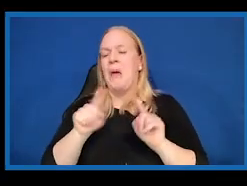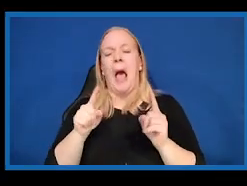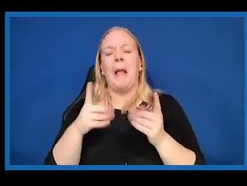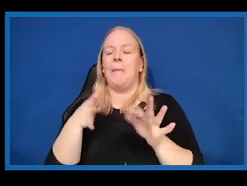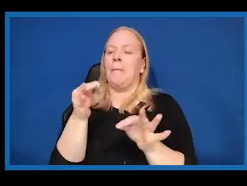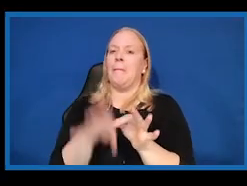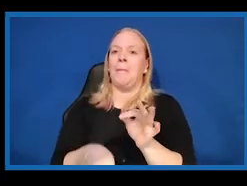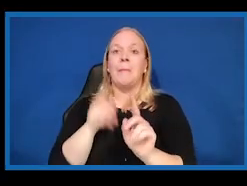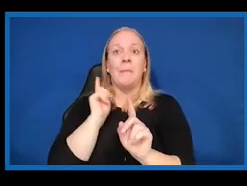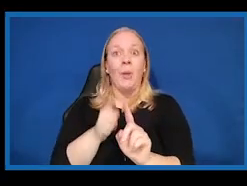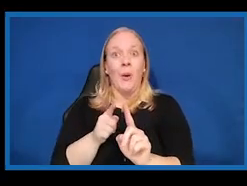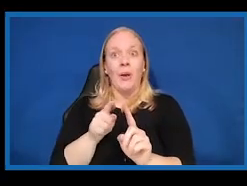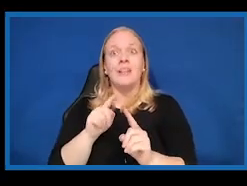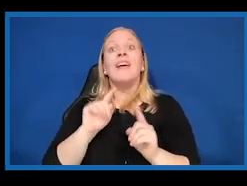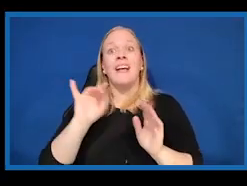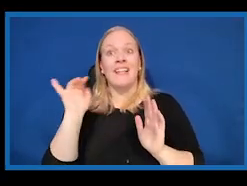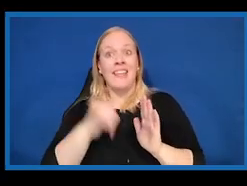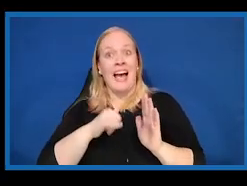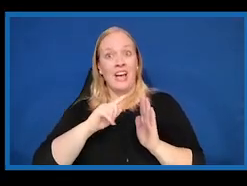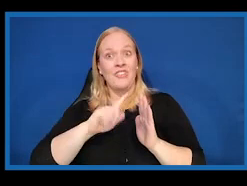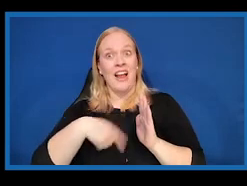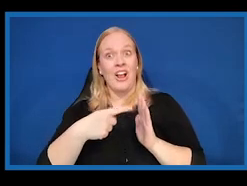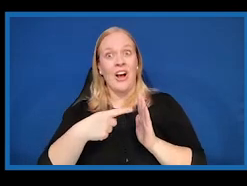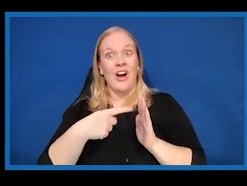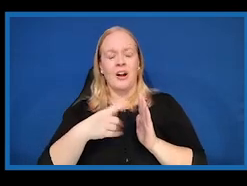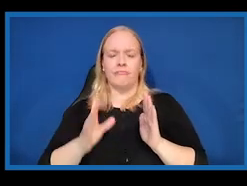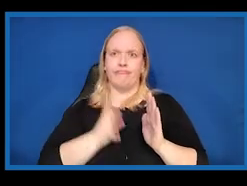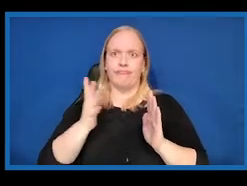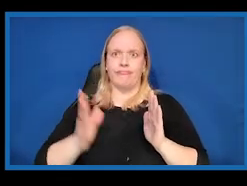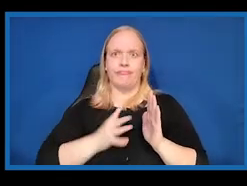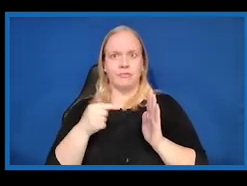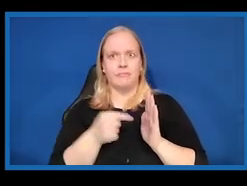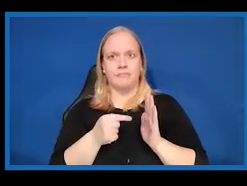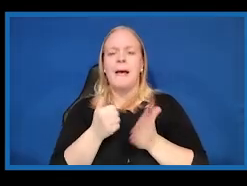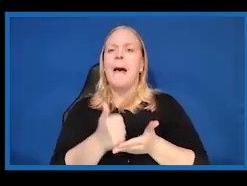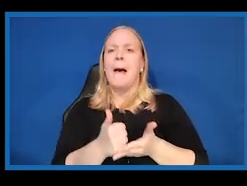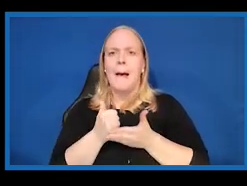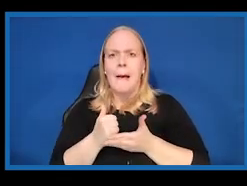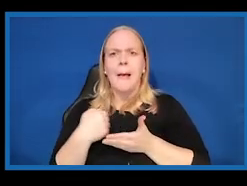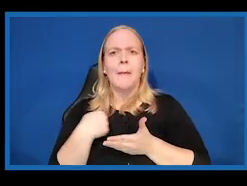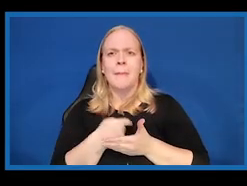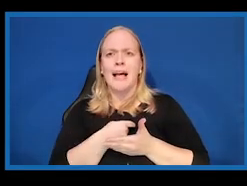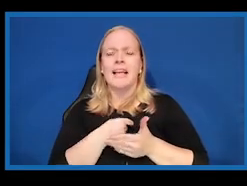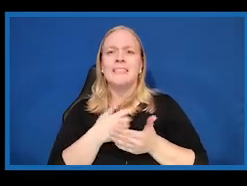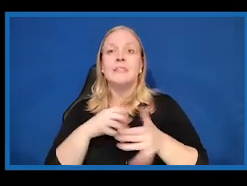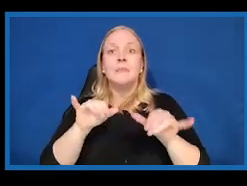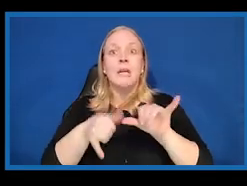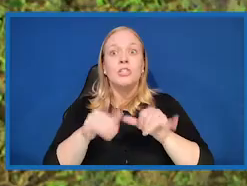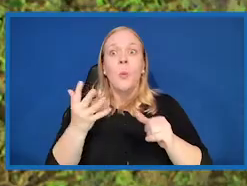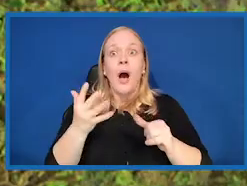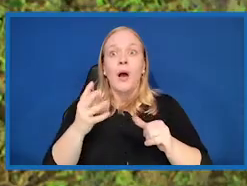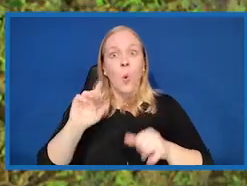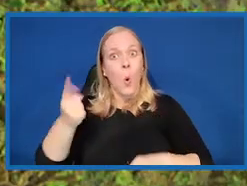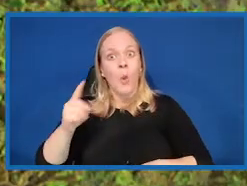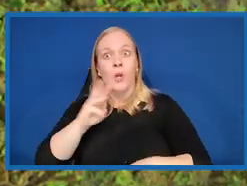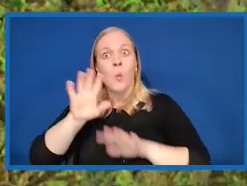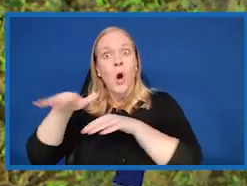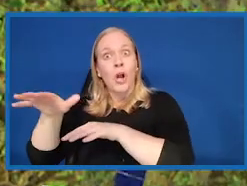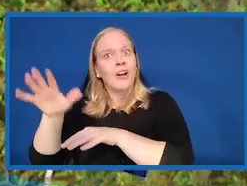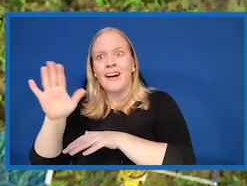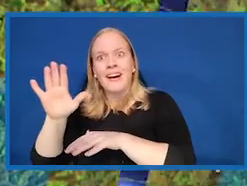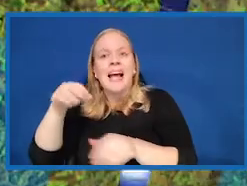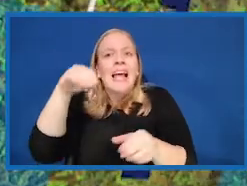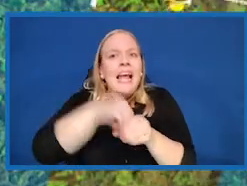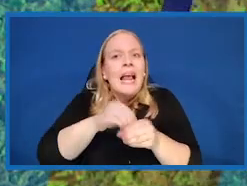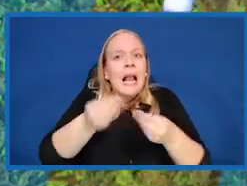you need to take out of that is that this fancy radar allows us to get inland measurements. And also, for the